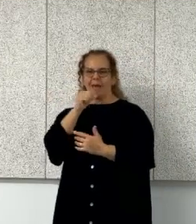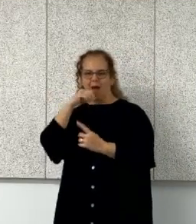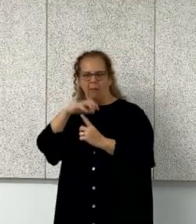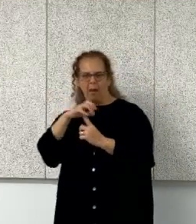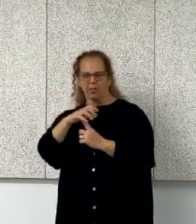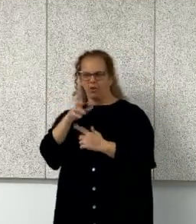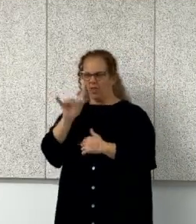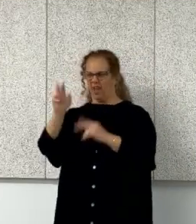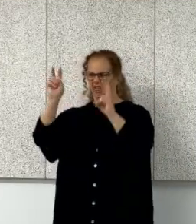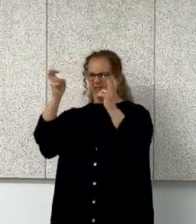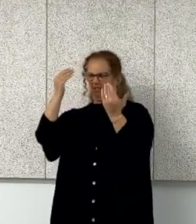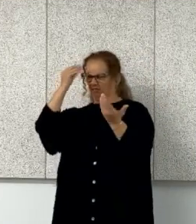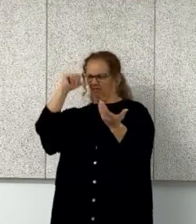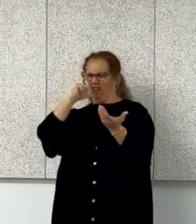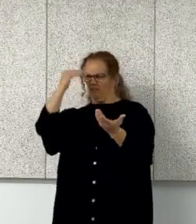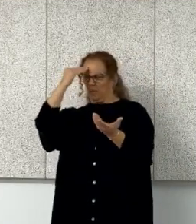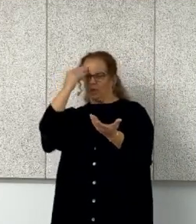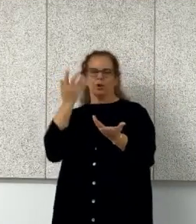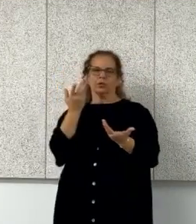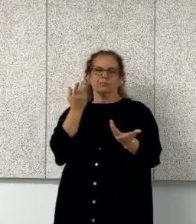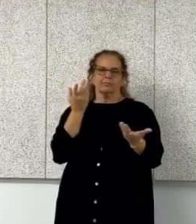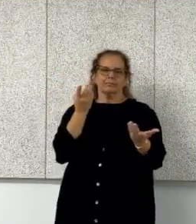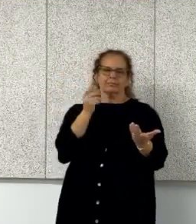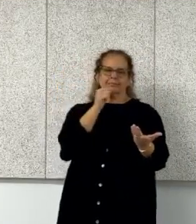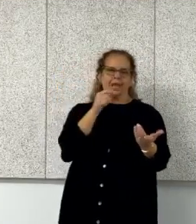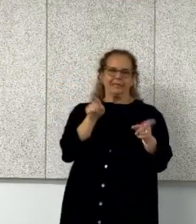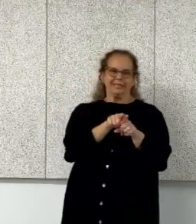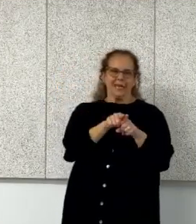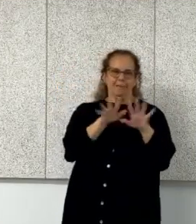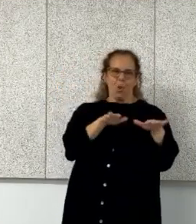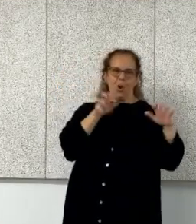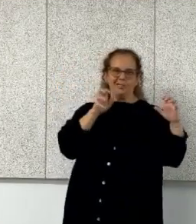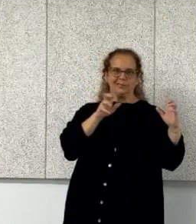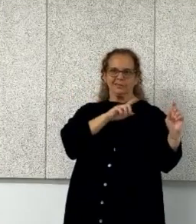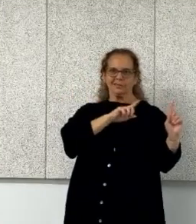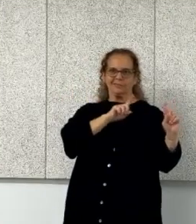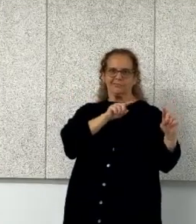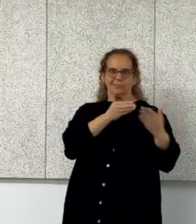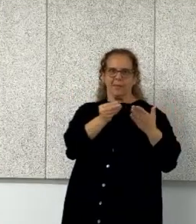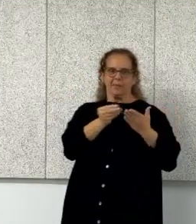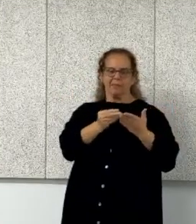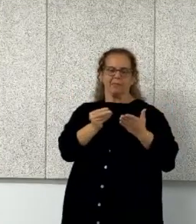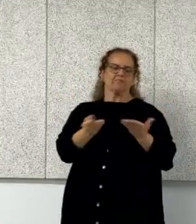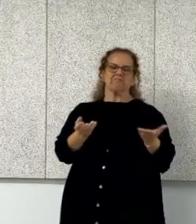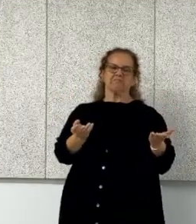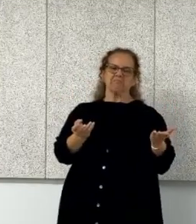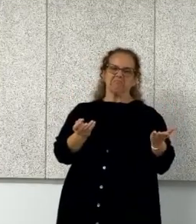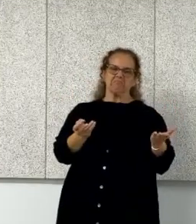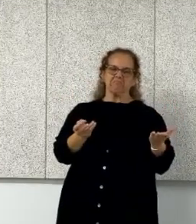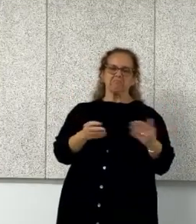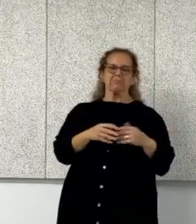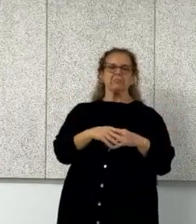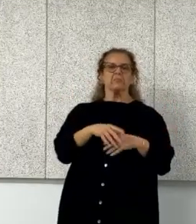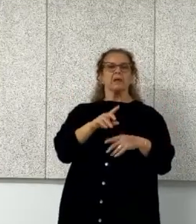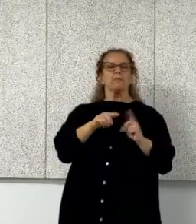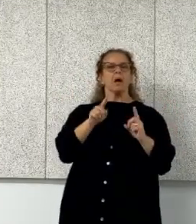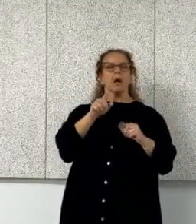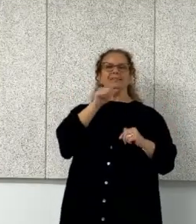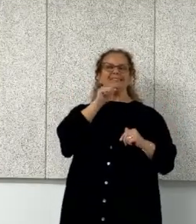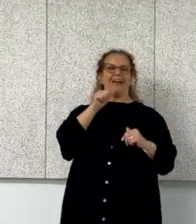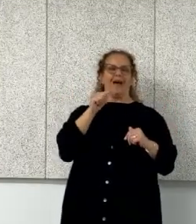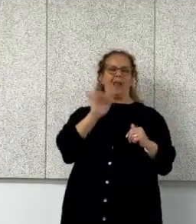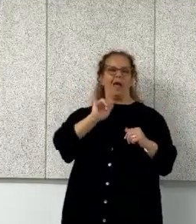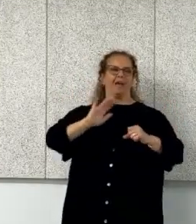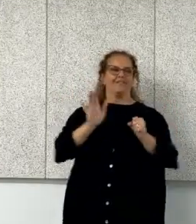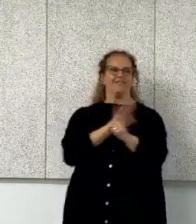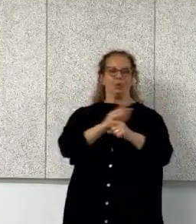results. So it's not dissimilar to what you would expect even pre-pandemic, but I think it really has exacerbated and we're really seeing such a stark contrast between like